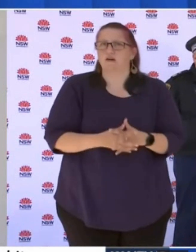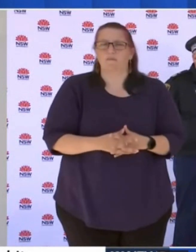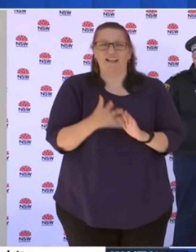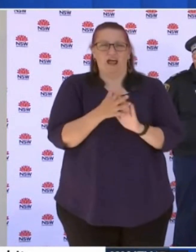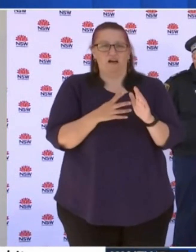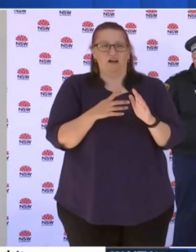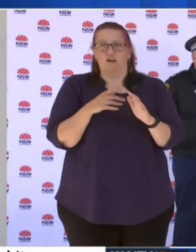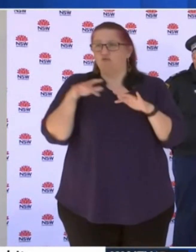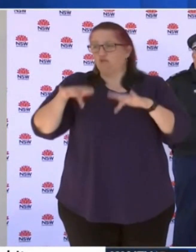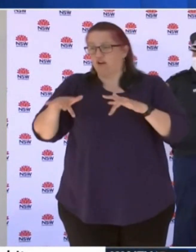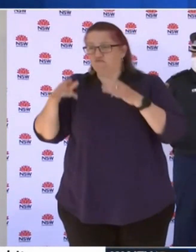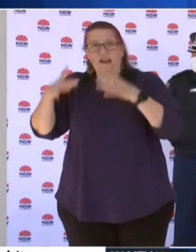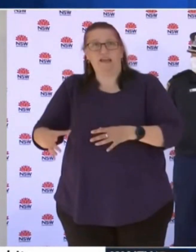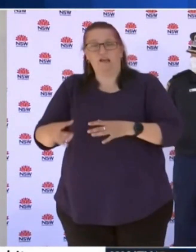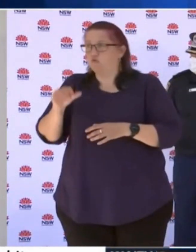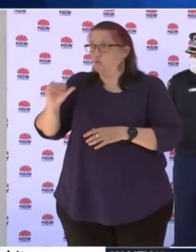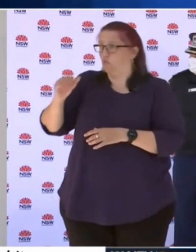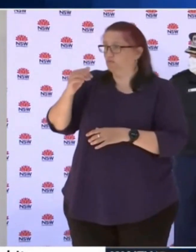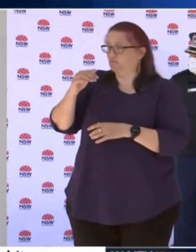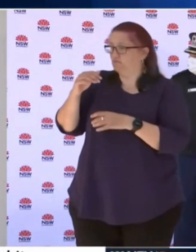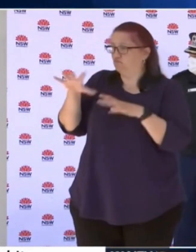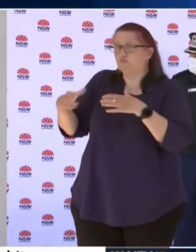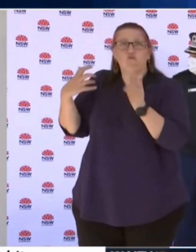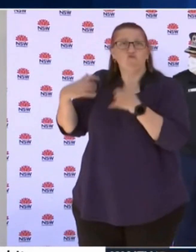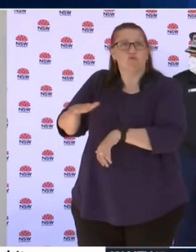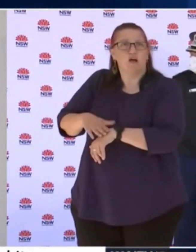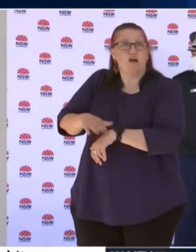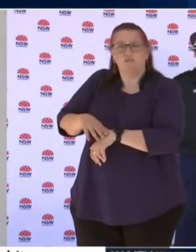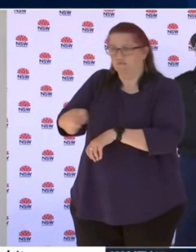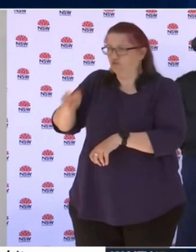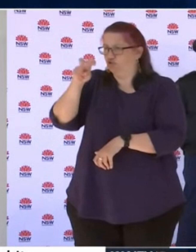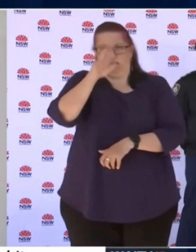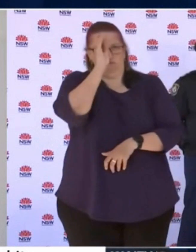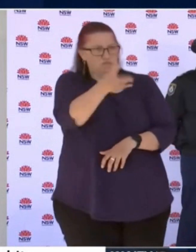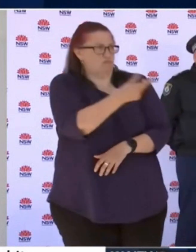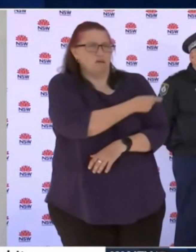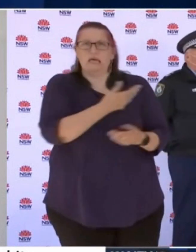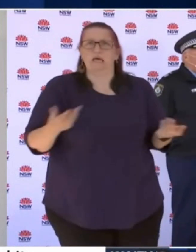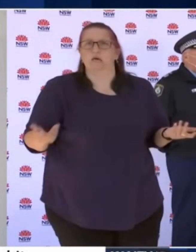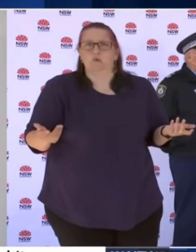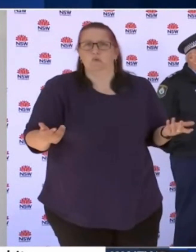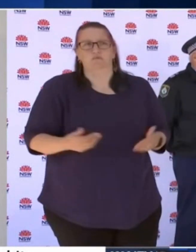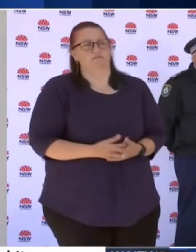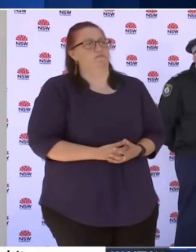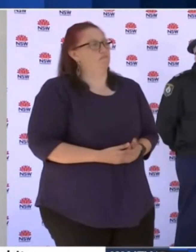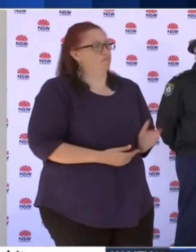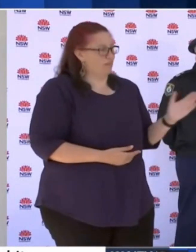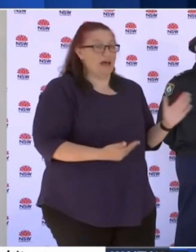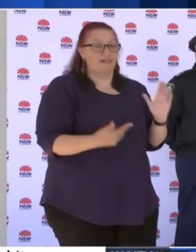So at the moment, we have scarcity of supply of the vaccines. Now, we know that will improve over